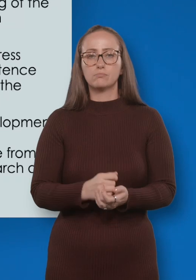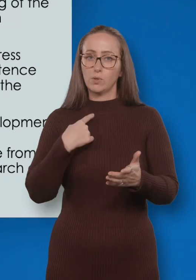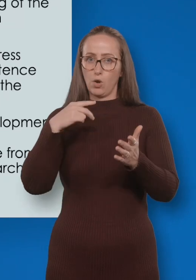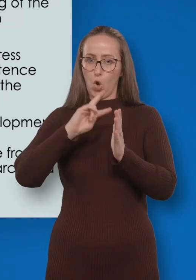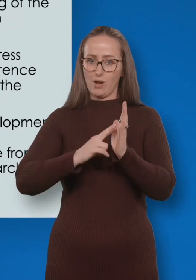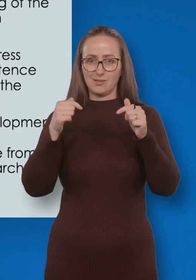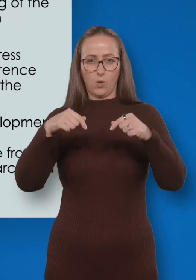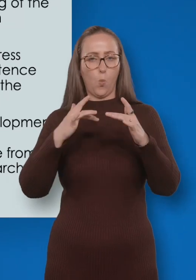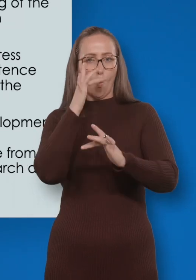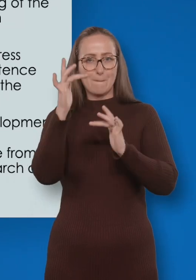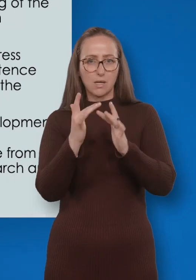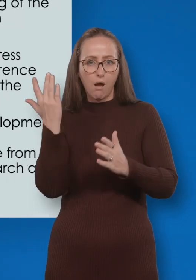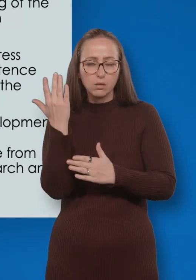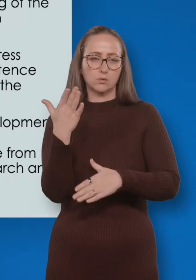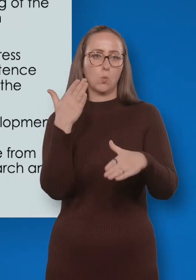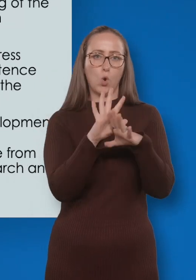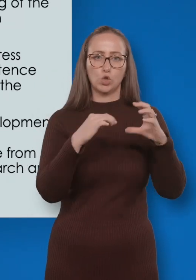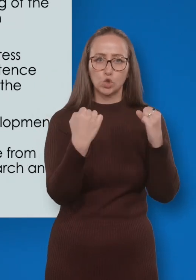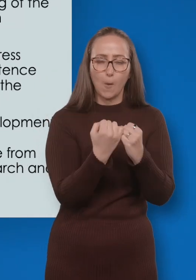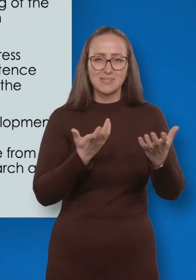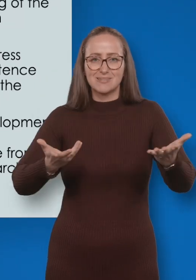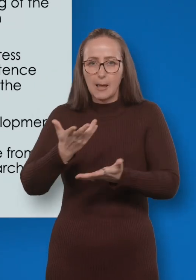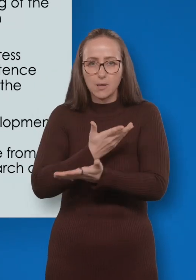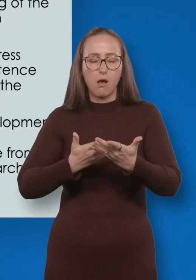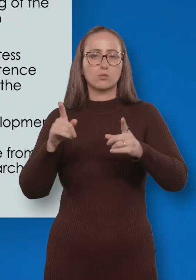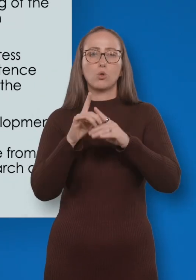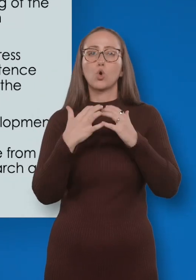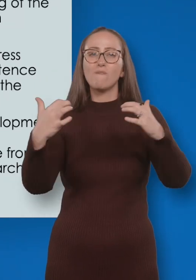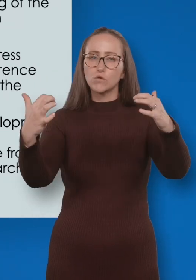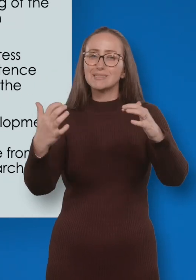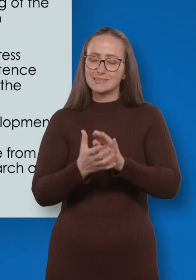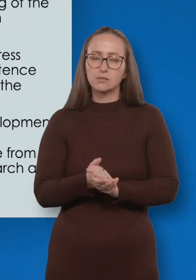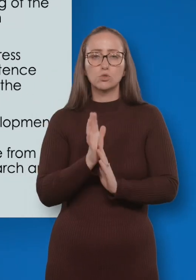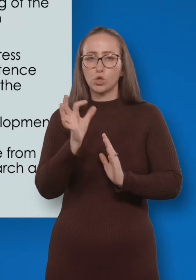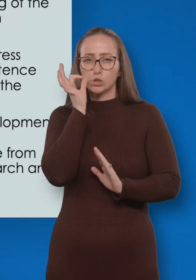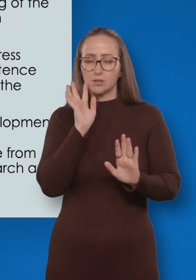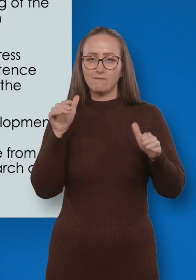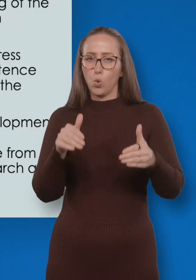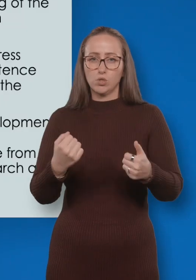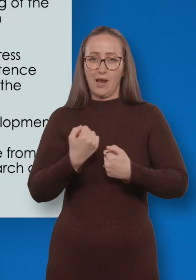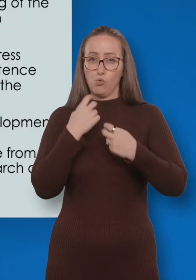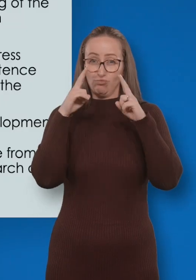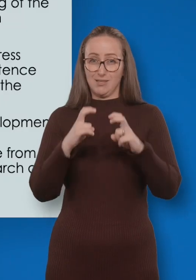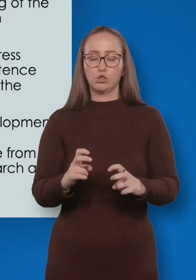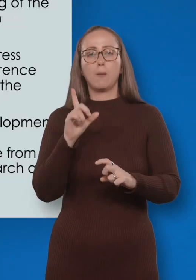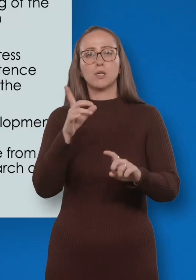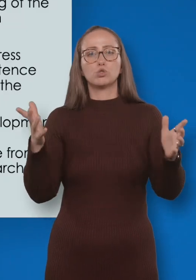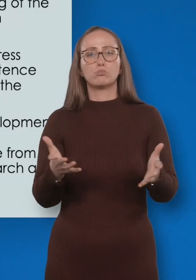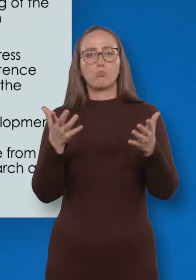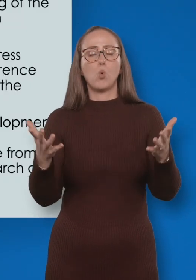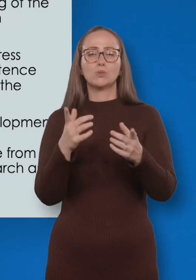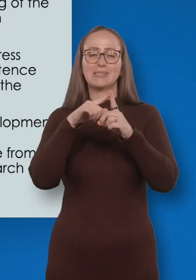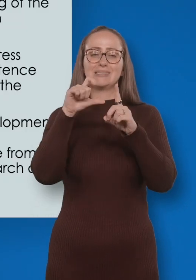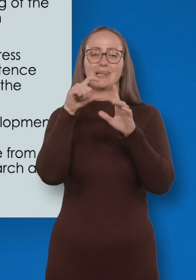these webinars, we organise workshops, seminars and conferences, not only based on our research evidence, but to promote EDI